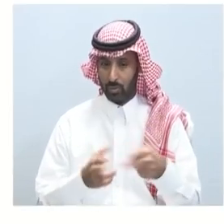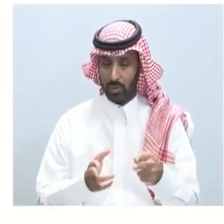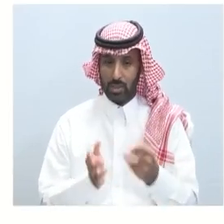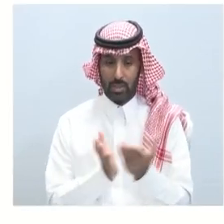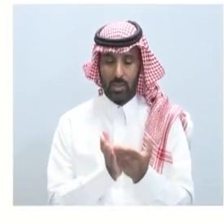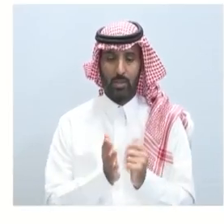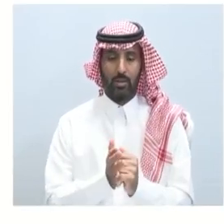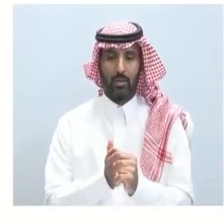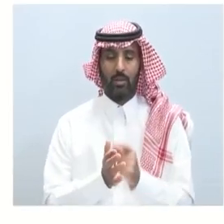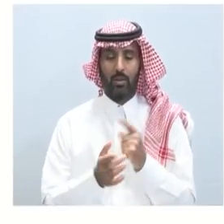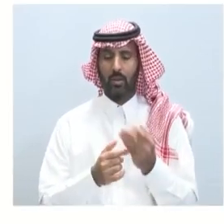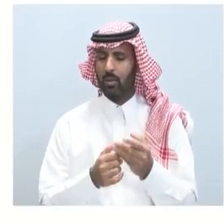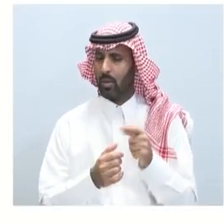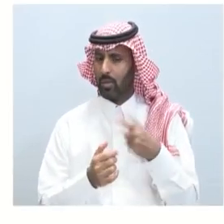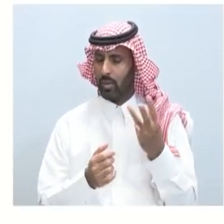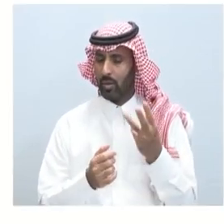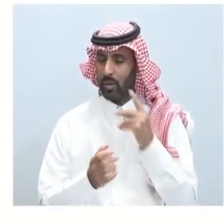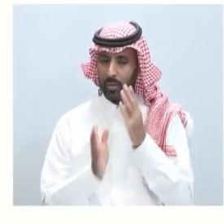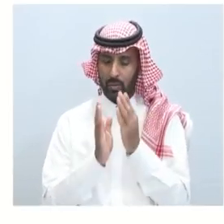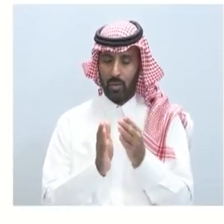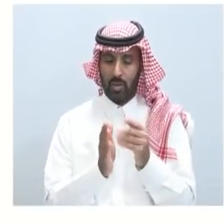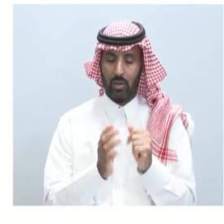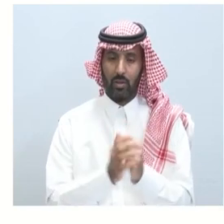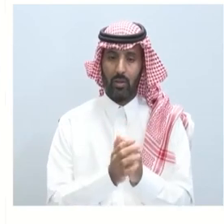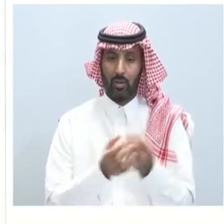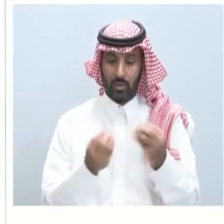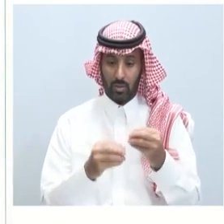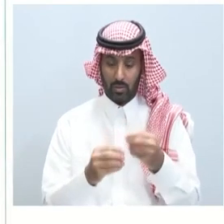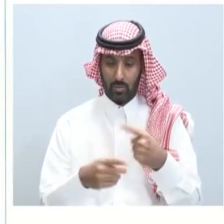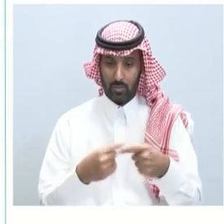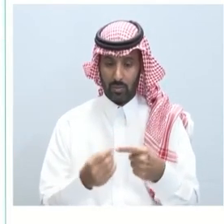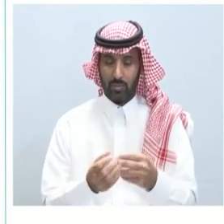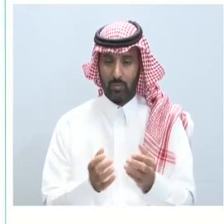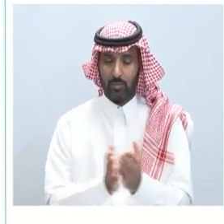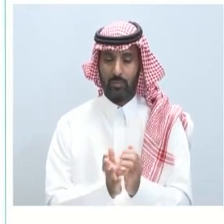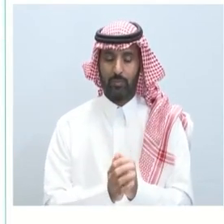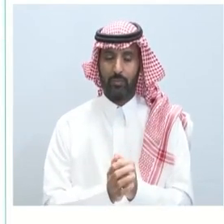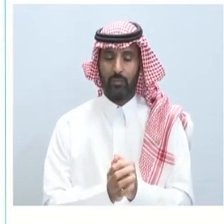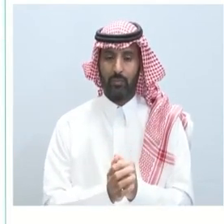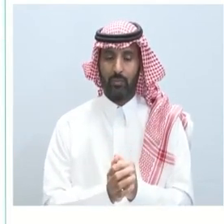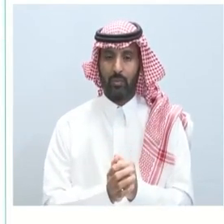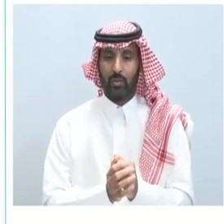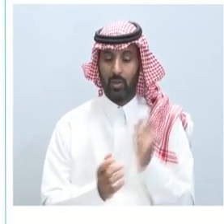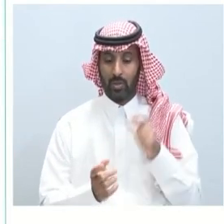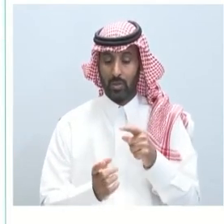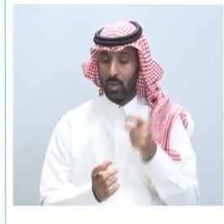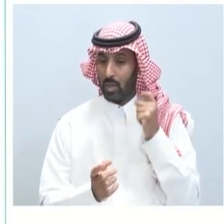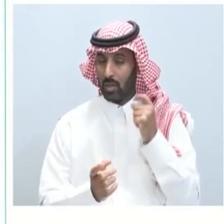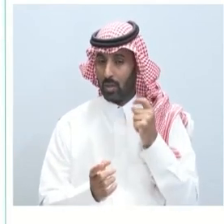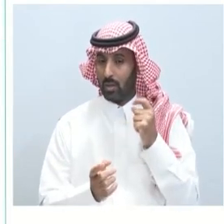for today's lesson, which is the third part of the enrichment, which is the listen and discuss